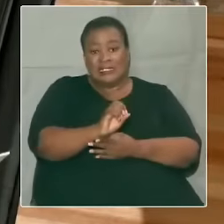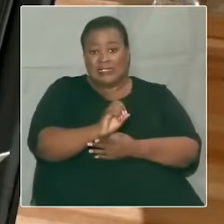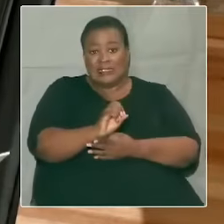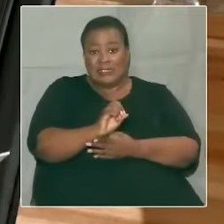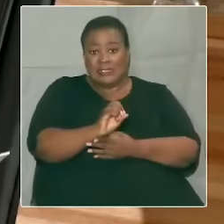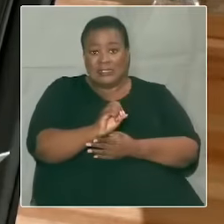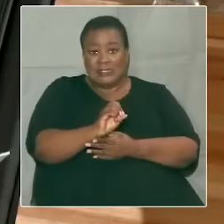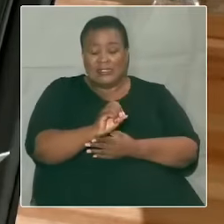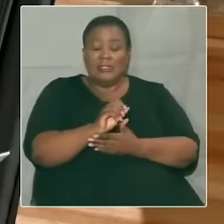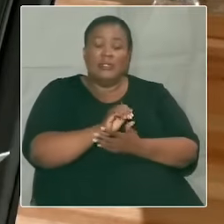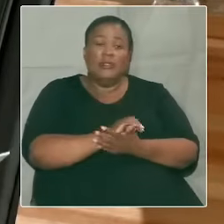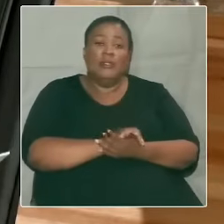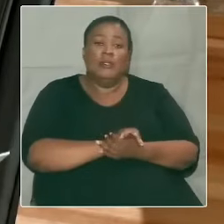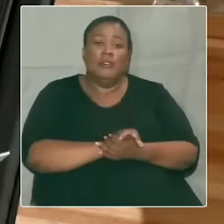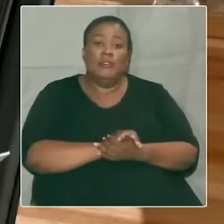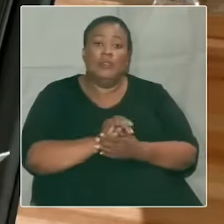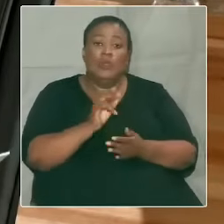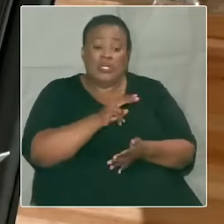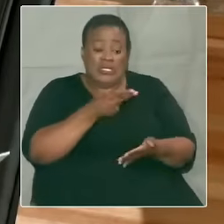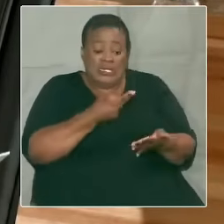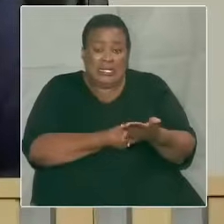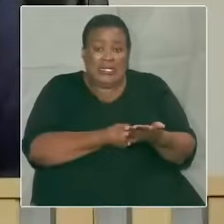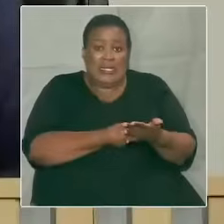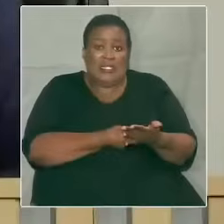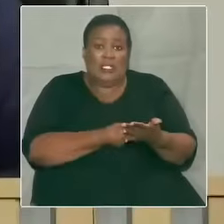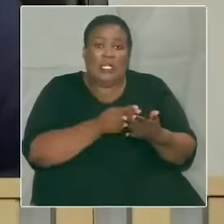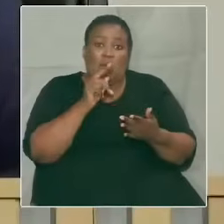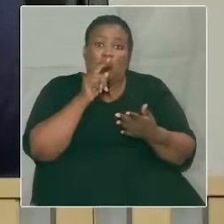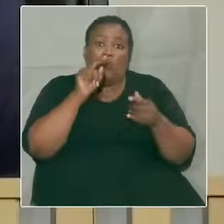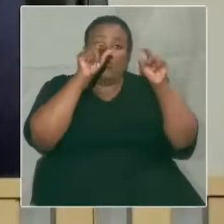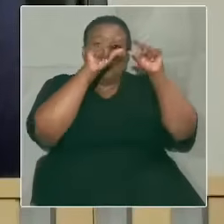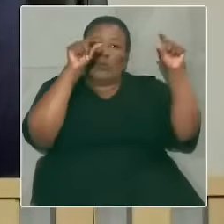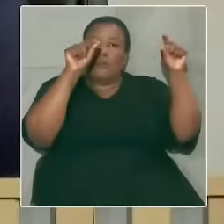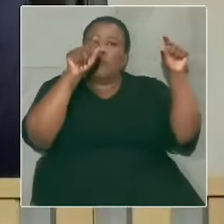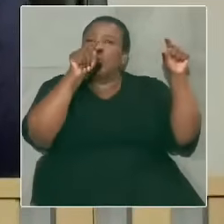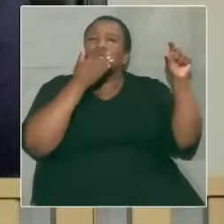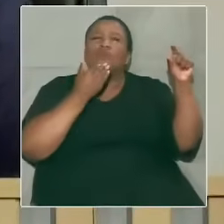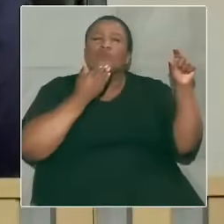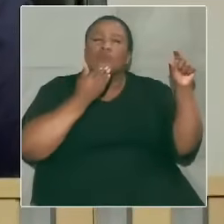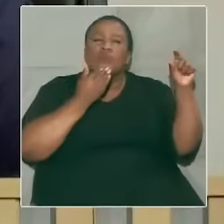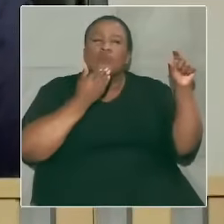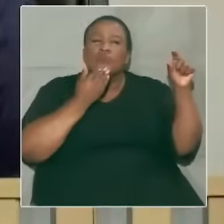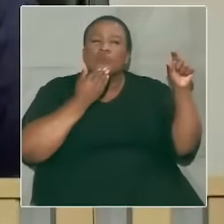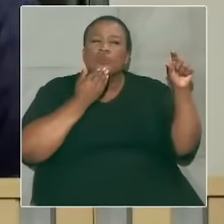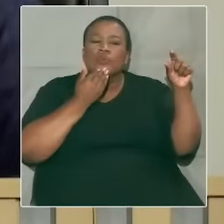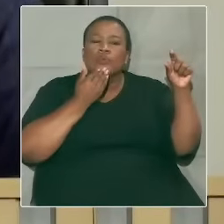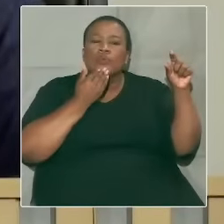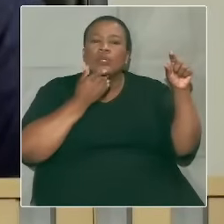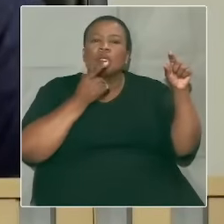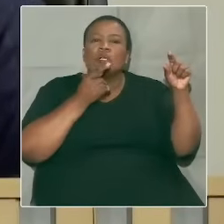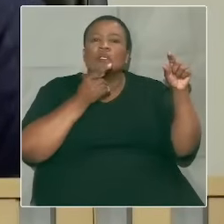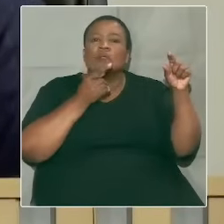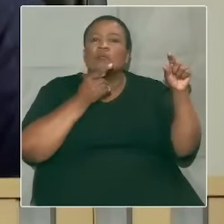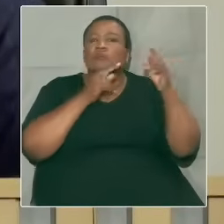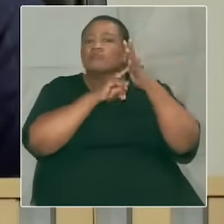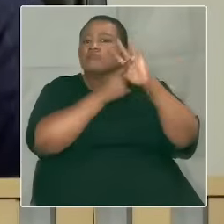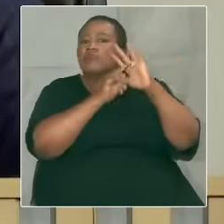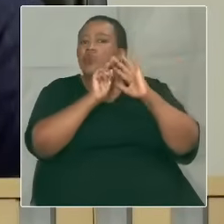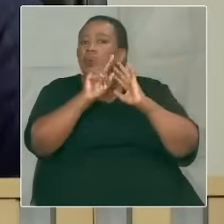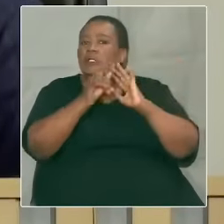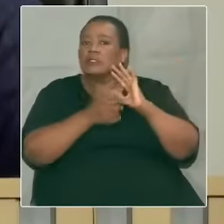the signature on top there, whose signature is it? And what does it signify? It